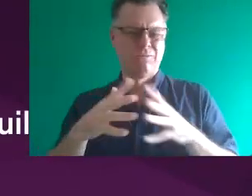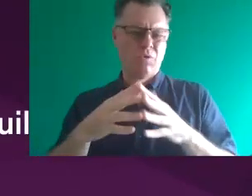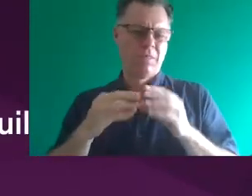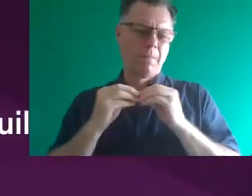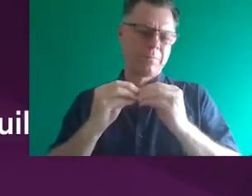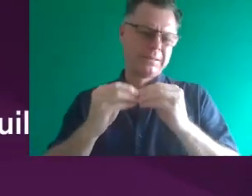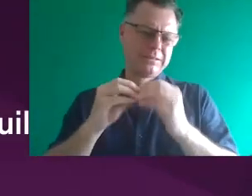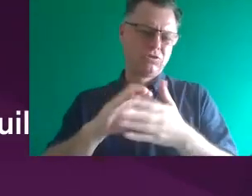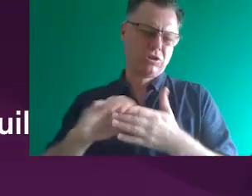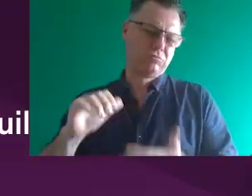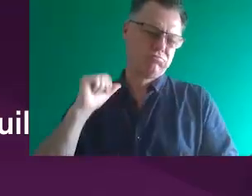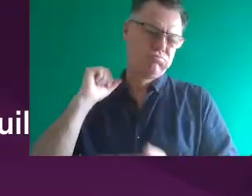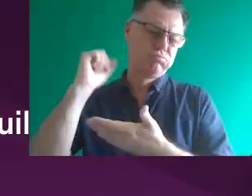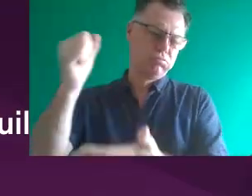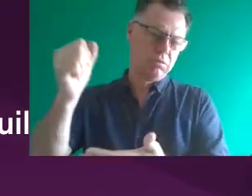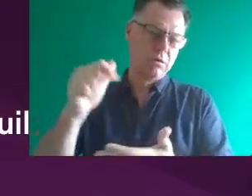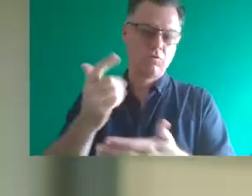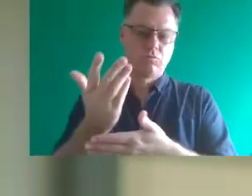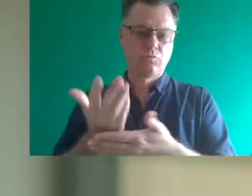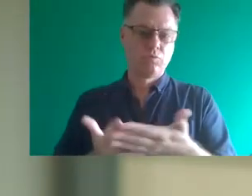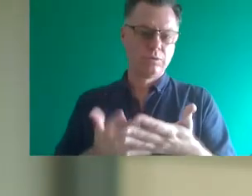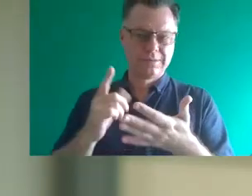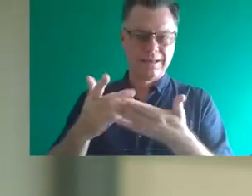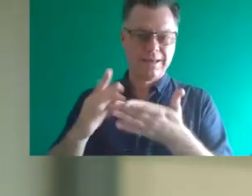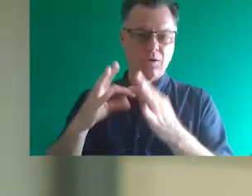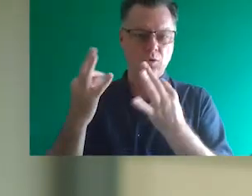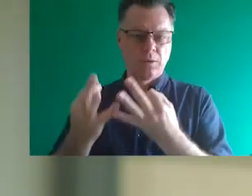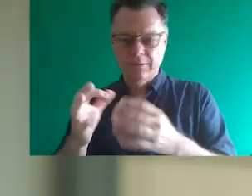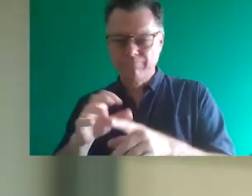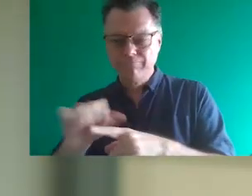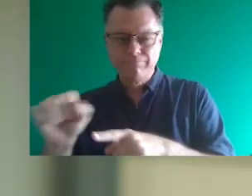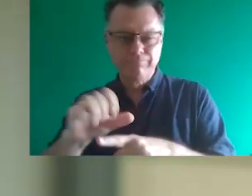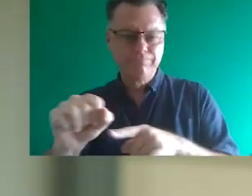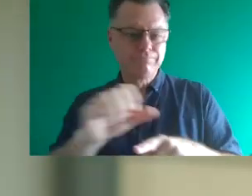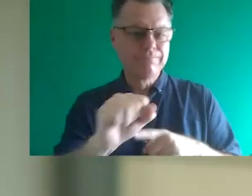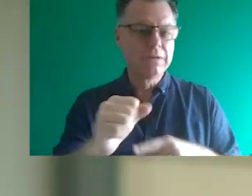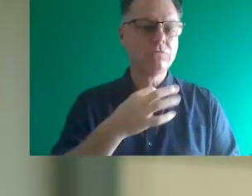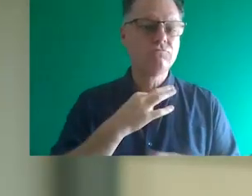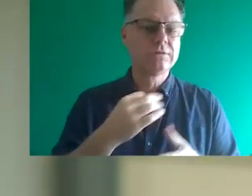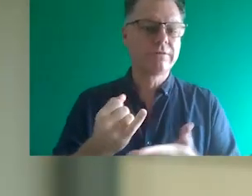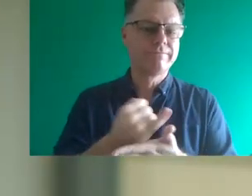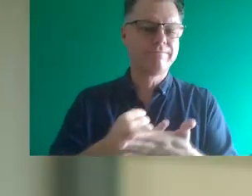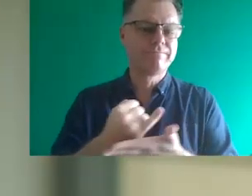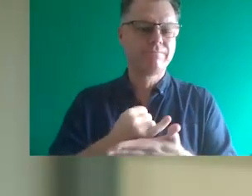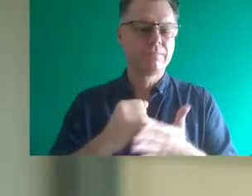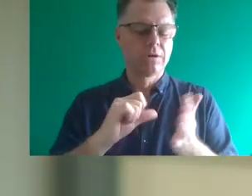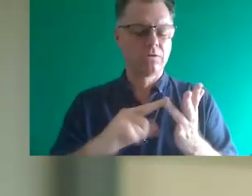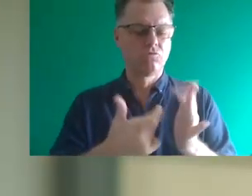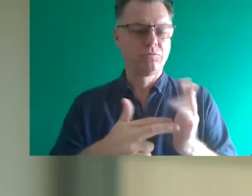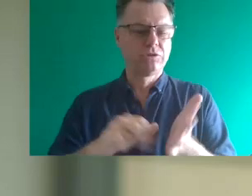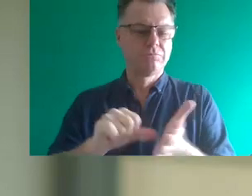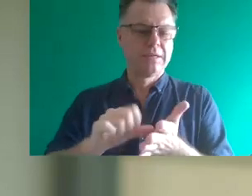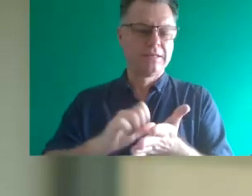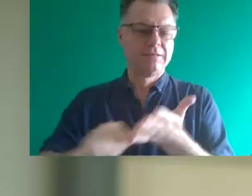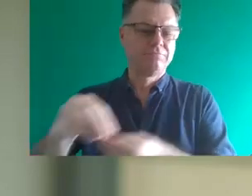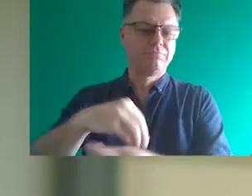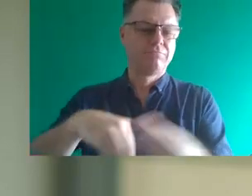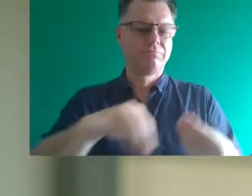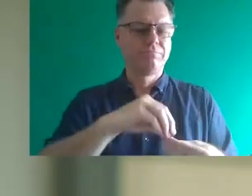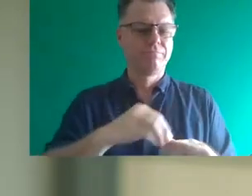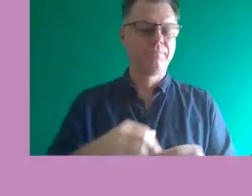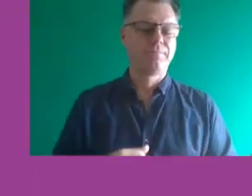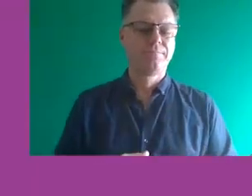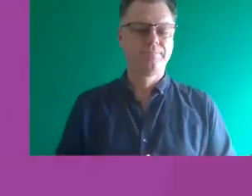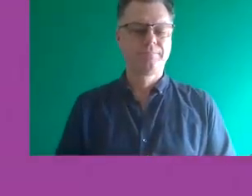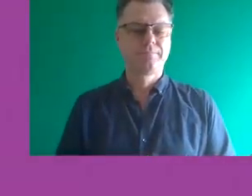Big Build initiative. Importantly, the report provides strategies on how organisations can detect and reduce the risk of corruption